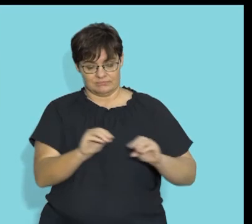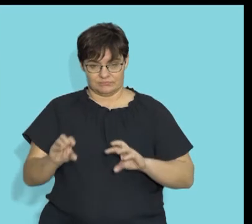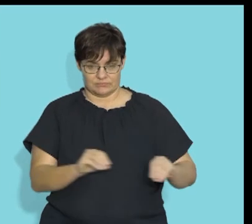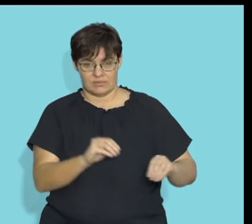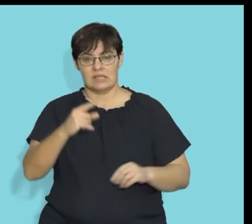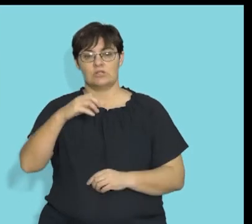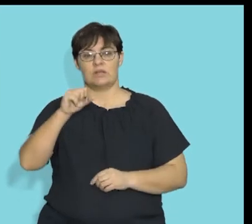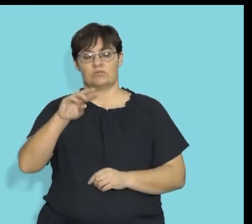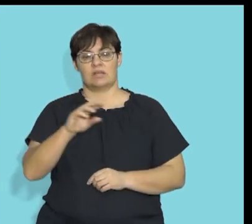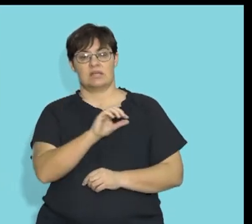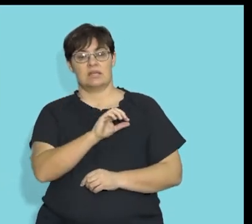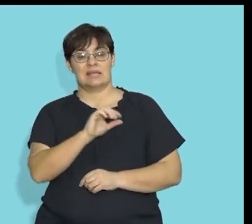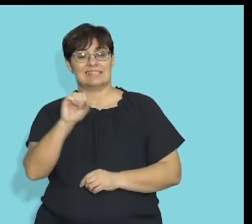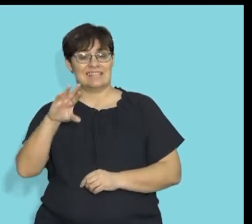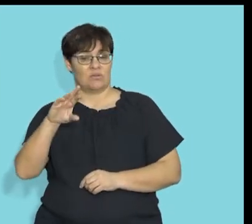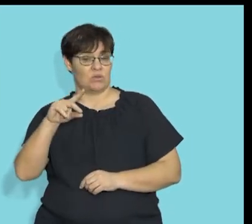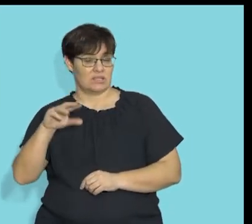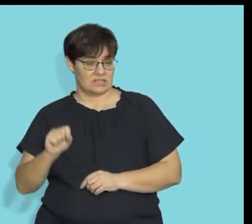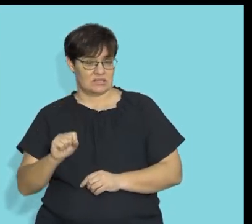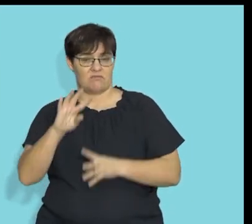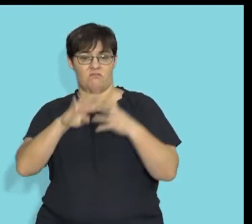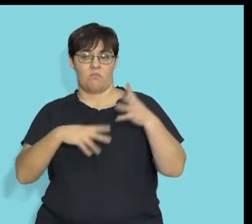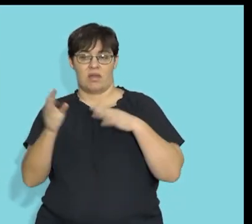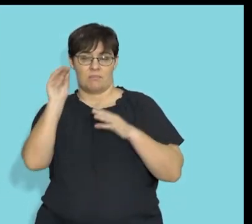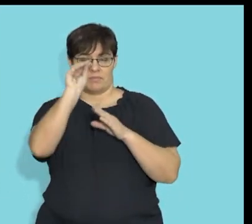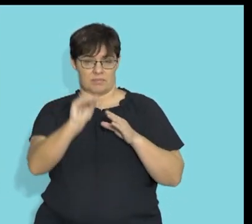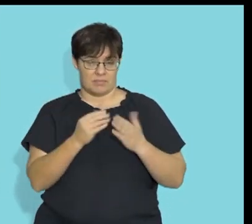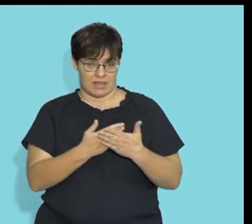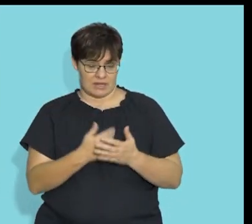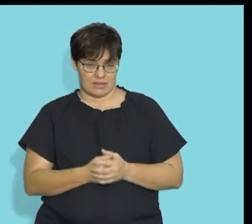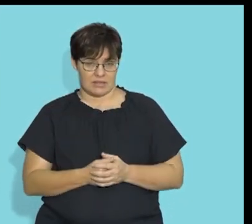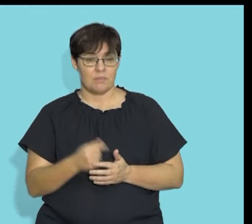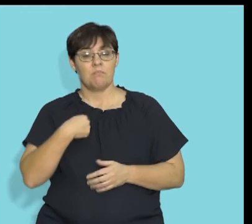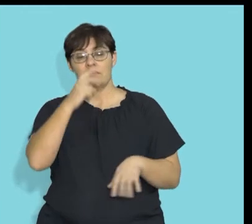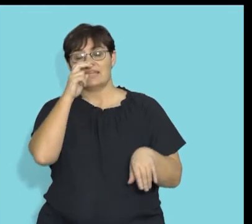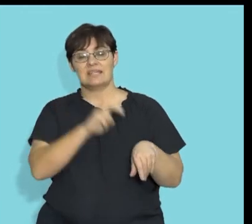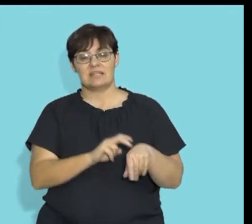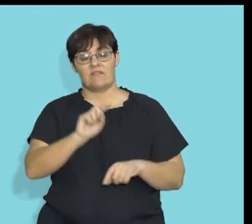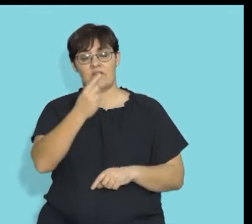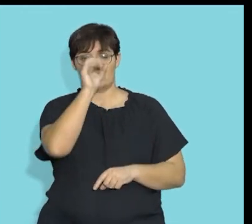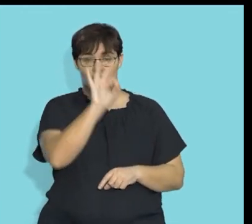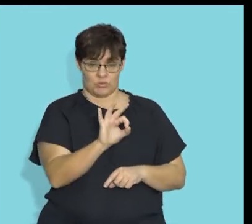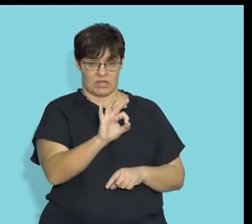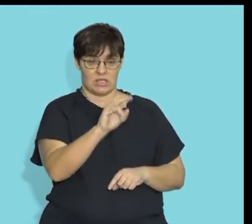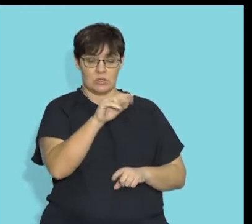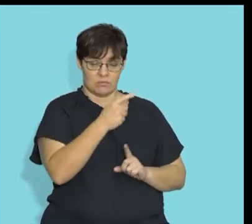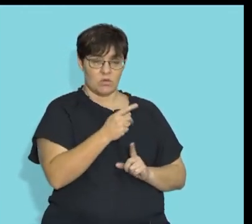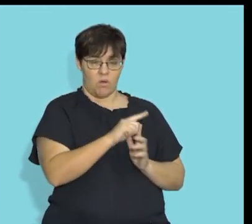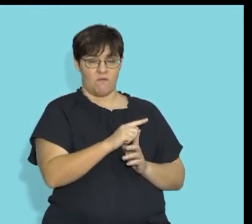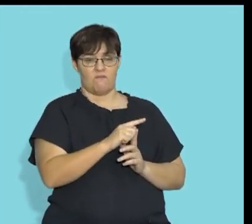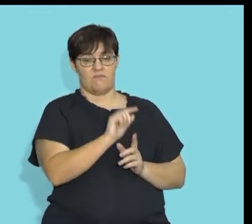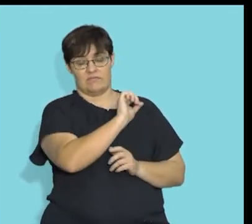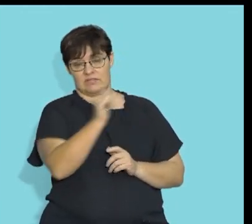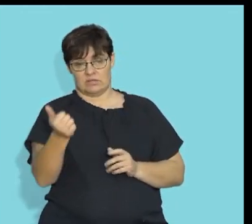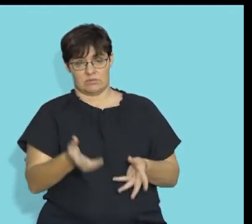to substitute into the geometric series formula. So I need to find the first 3 terms